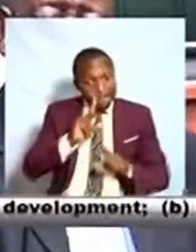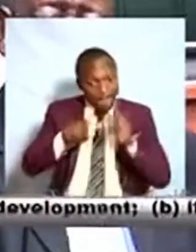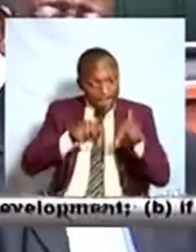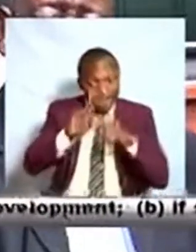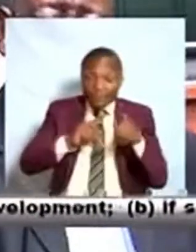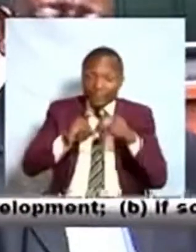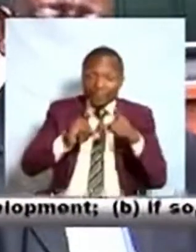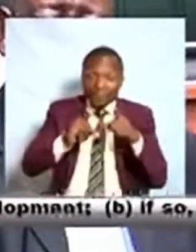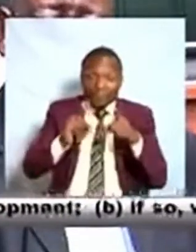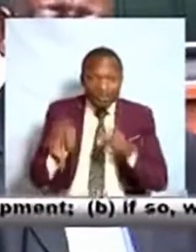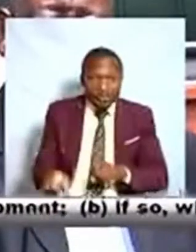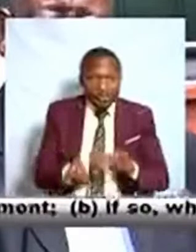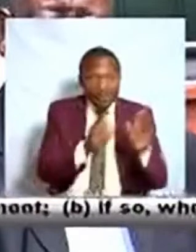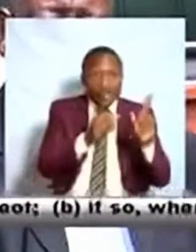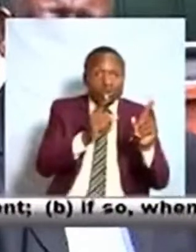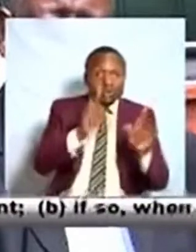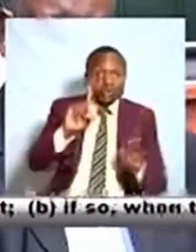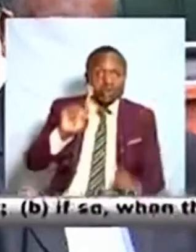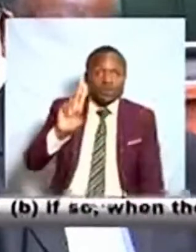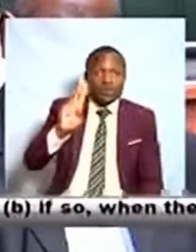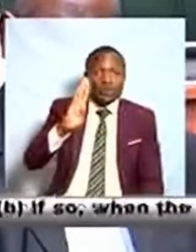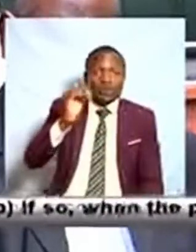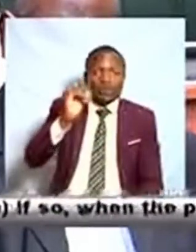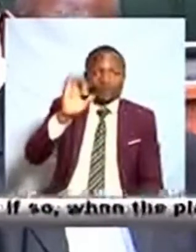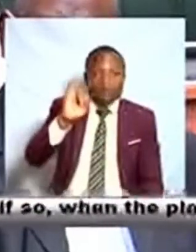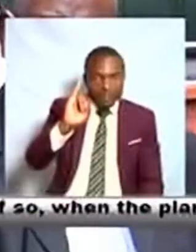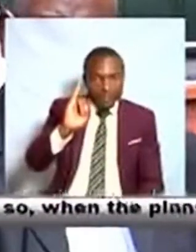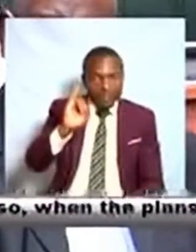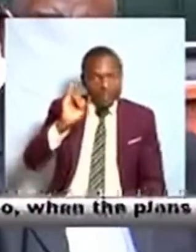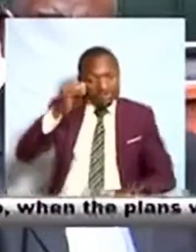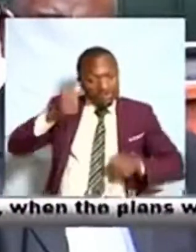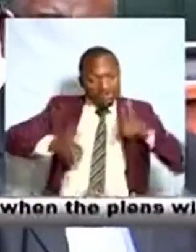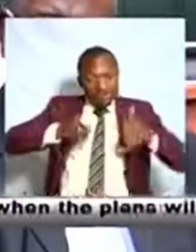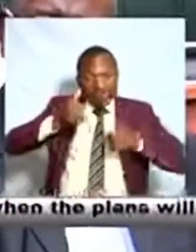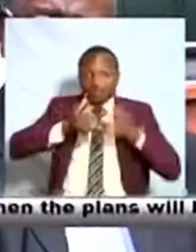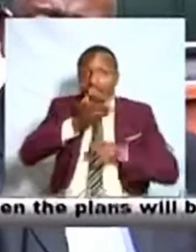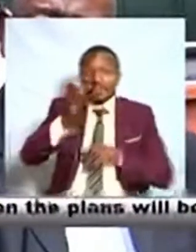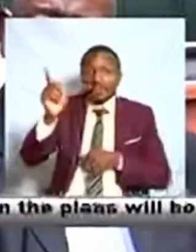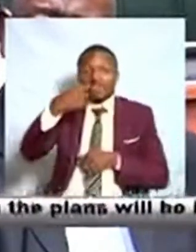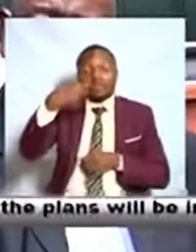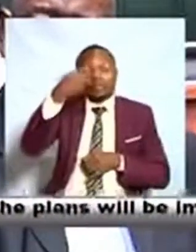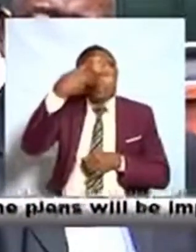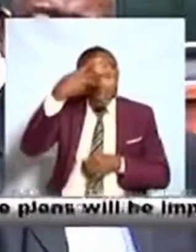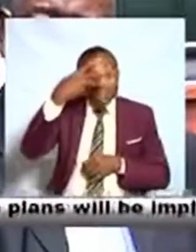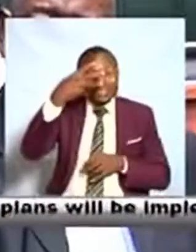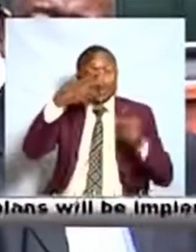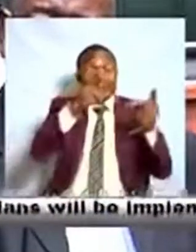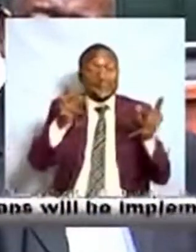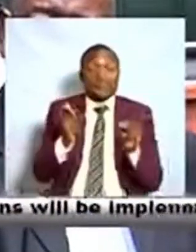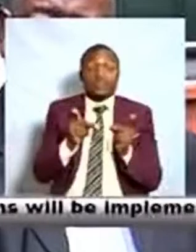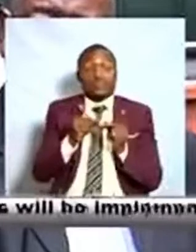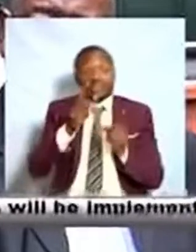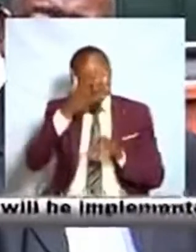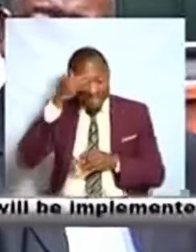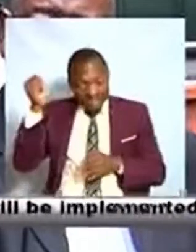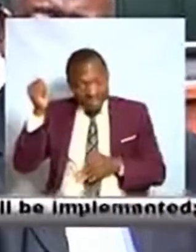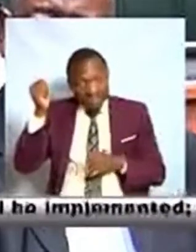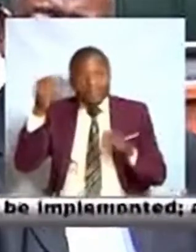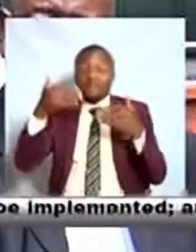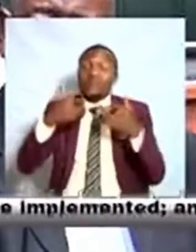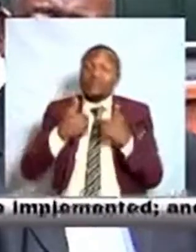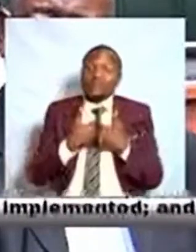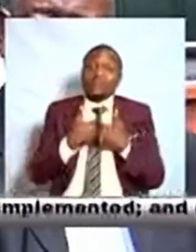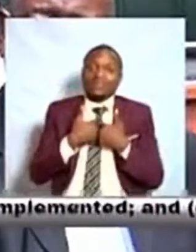Minister, have been going to Dubai to go and enjoy those islands and beautiful places, forgetting that we have